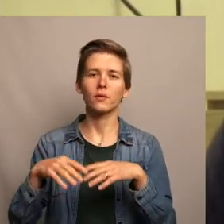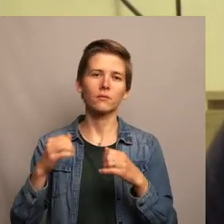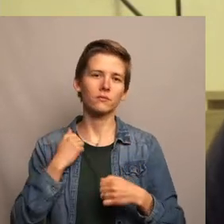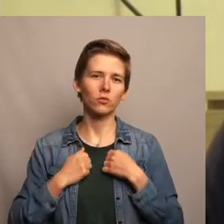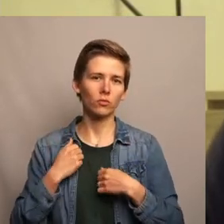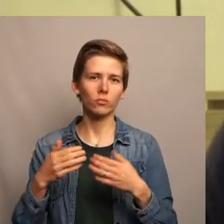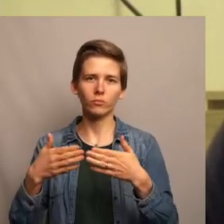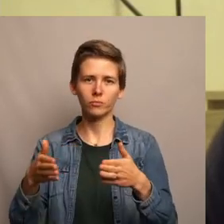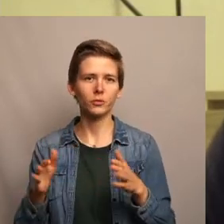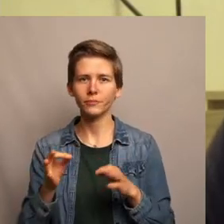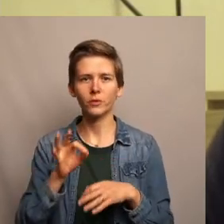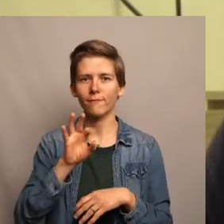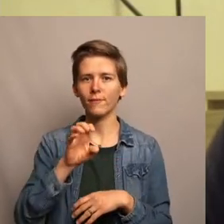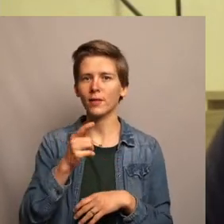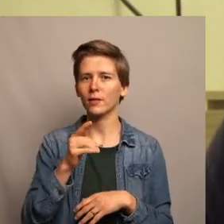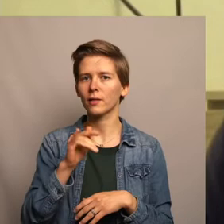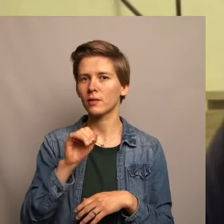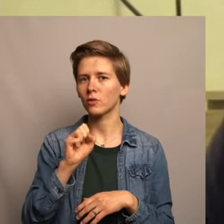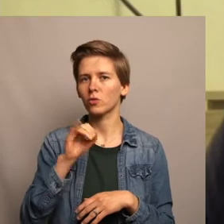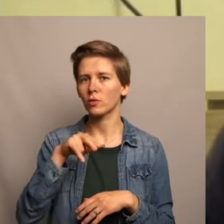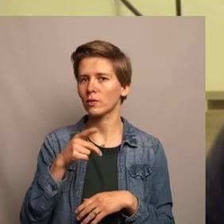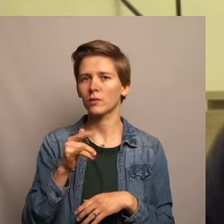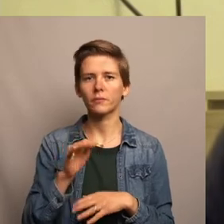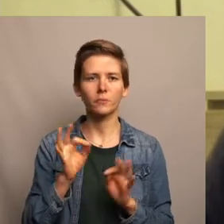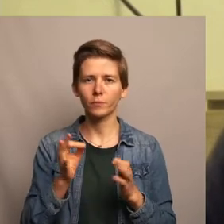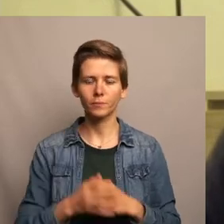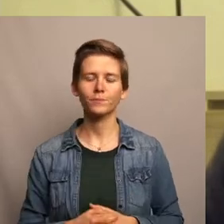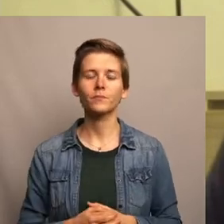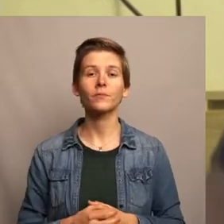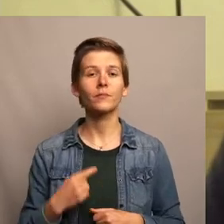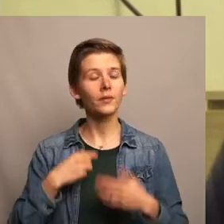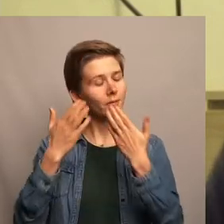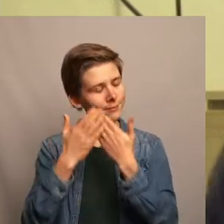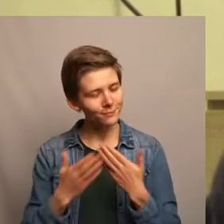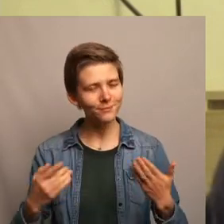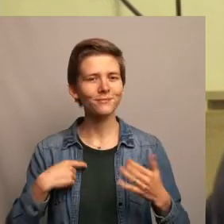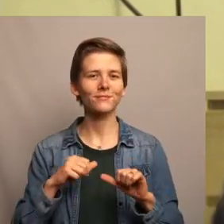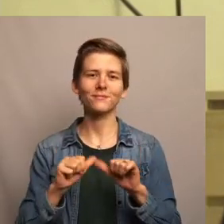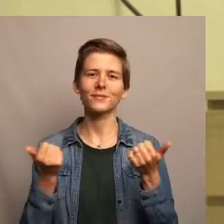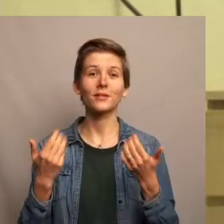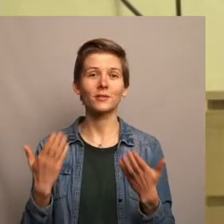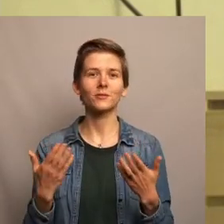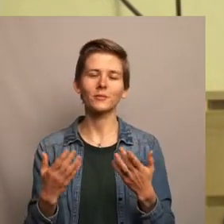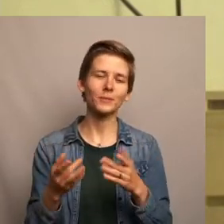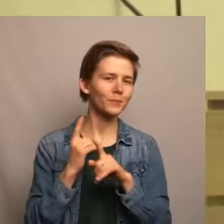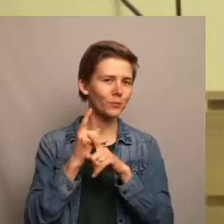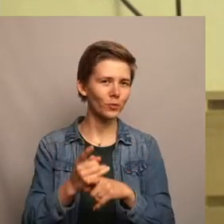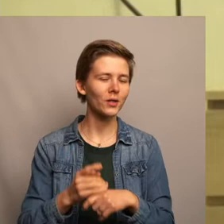that specifically. And yes, I'm honored to be here amongst all of you.